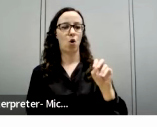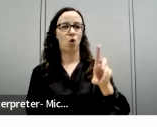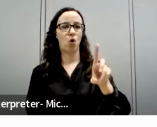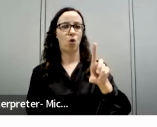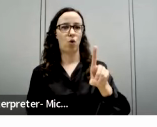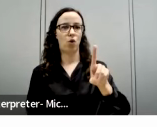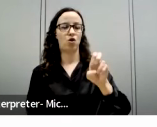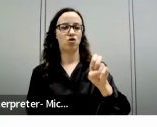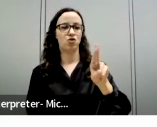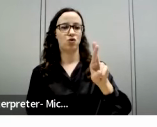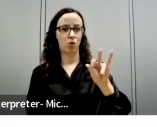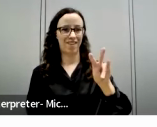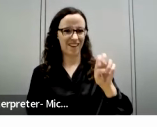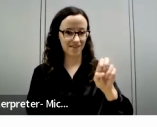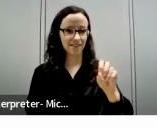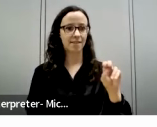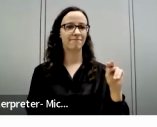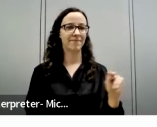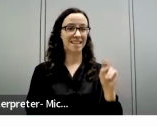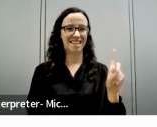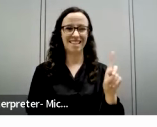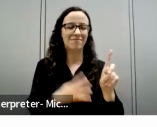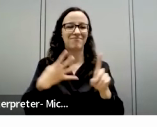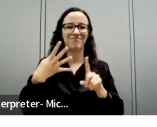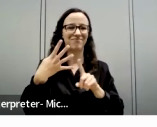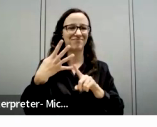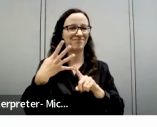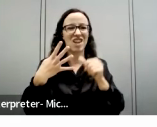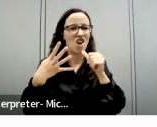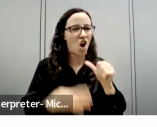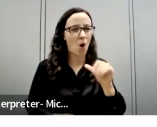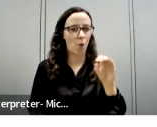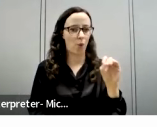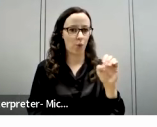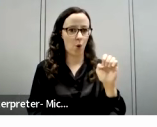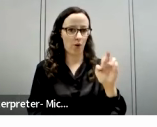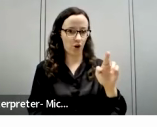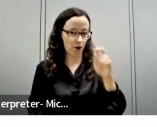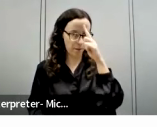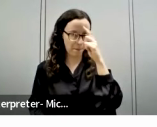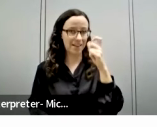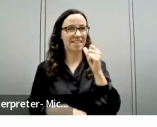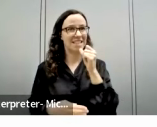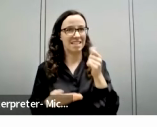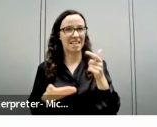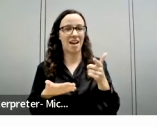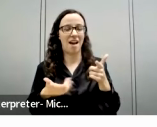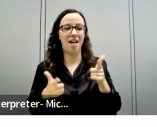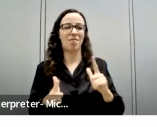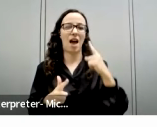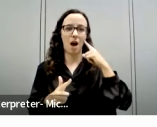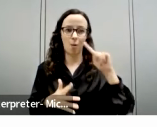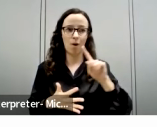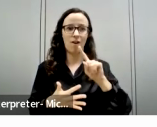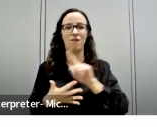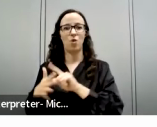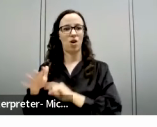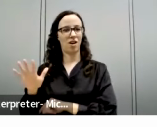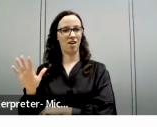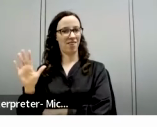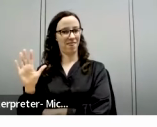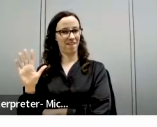This one is actually not considered an OER, but because it doesn't actually allow for all 5 of those things, of the 5 R's that we